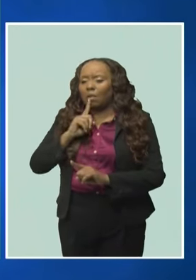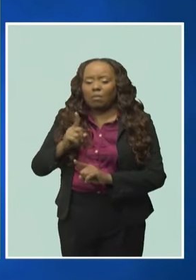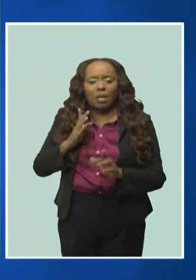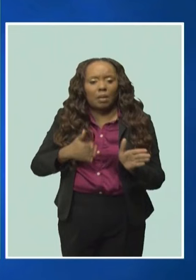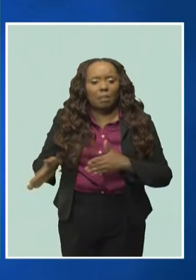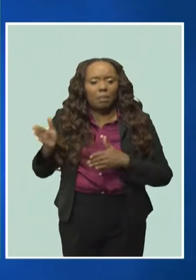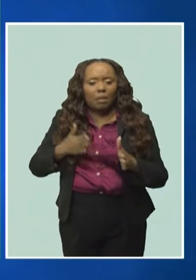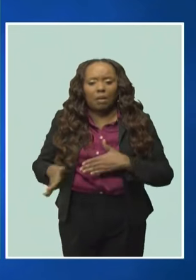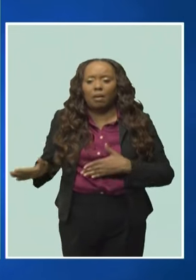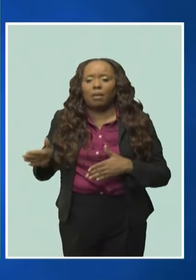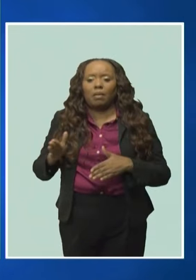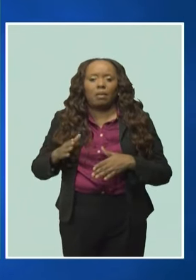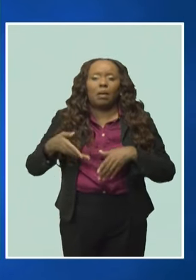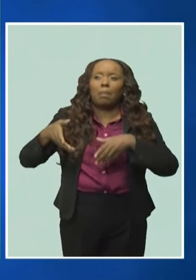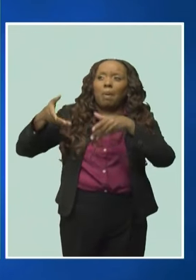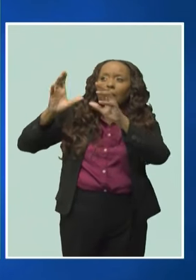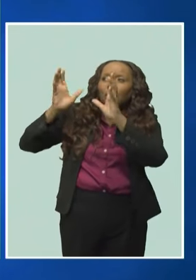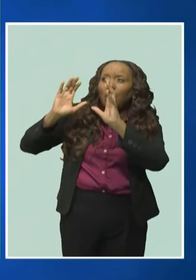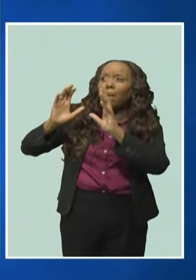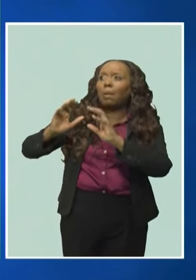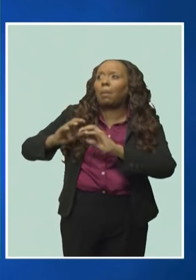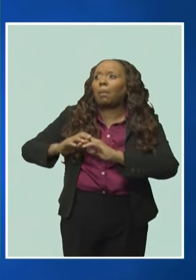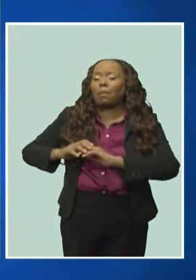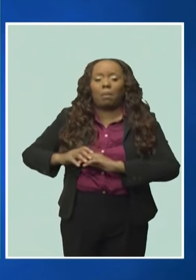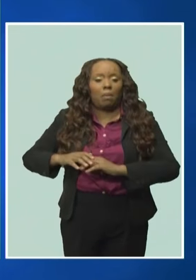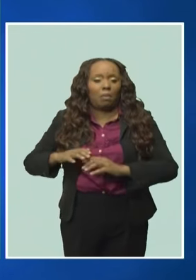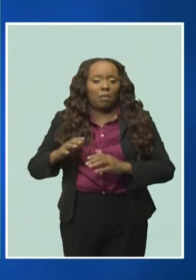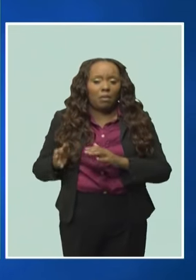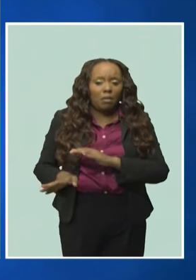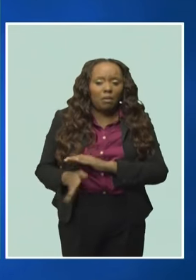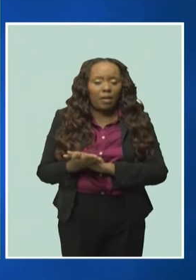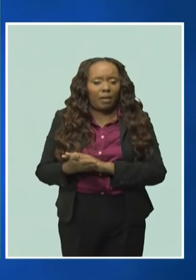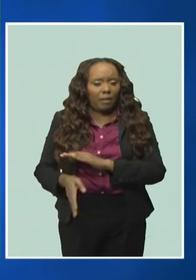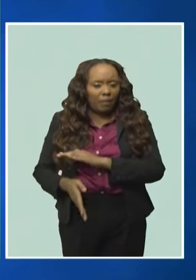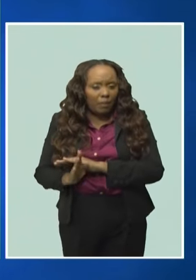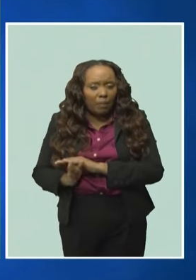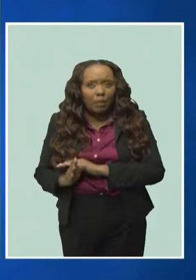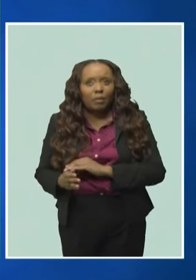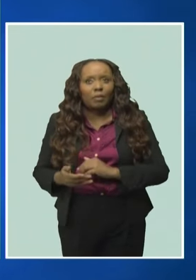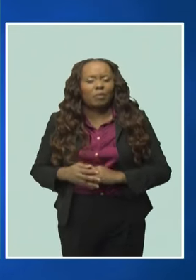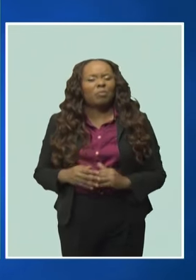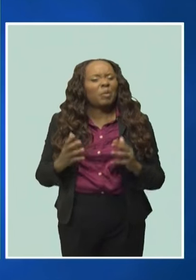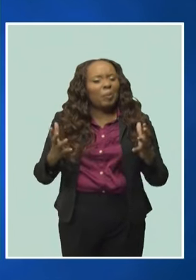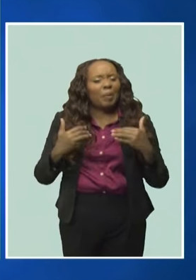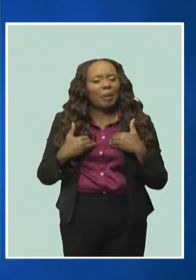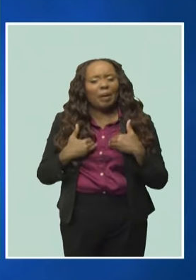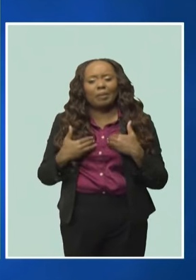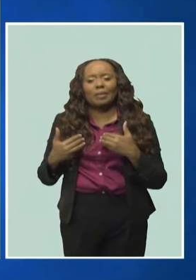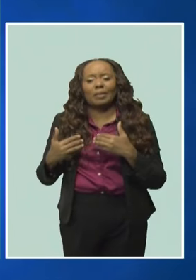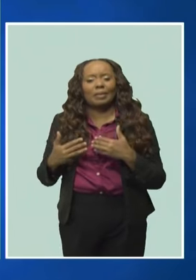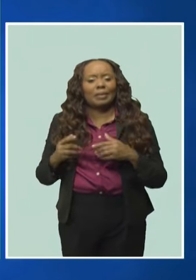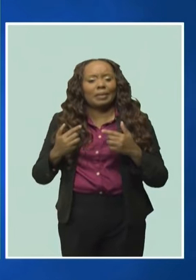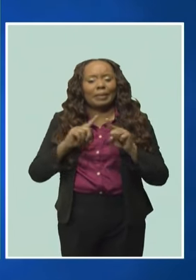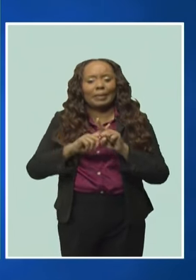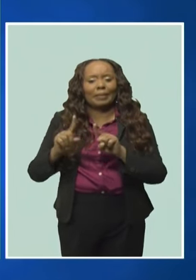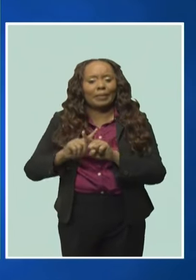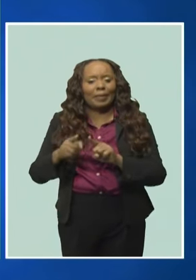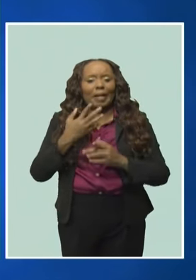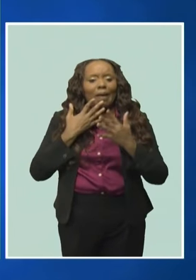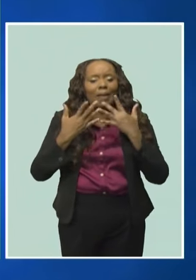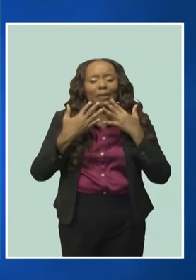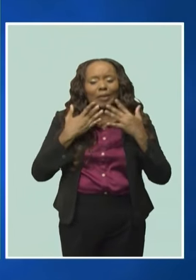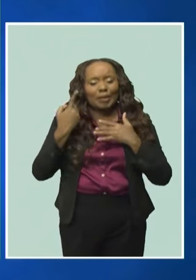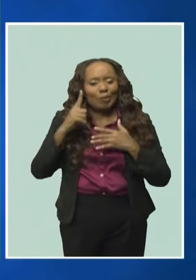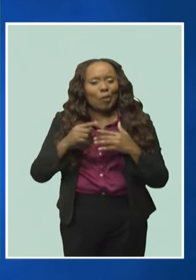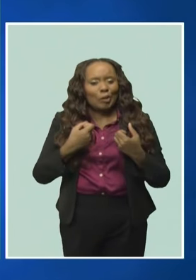matches. Notably, he advocated for our divisions to have their separate colors and made a major contribution to the creation of